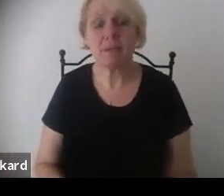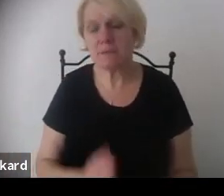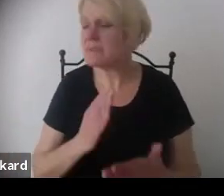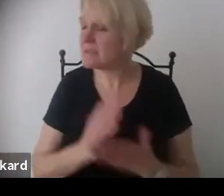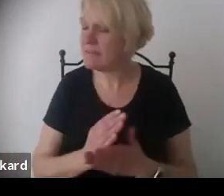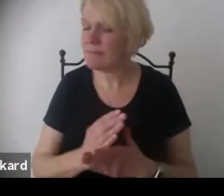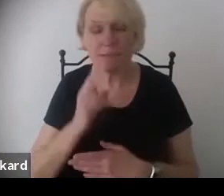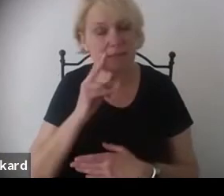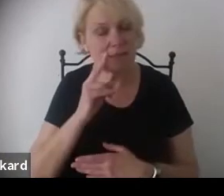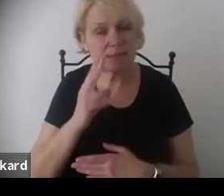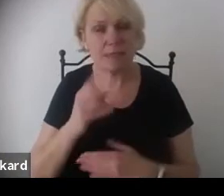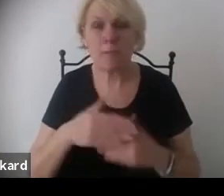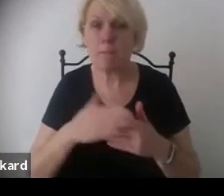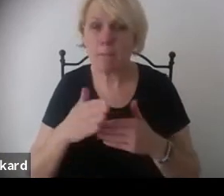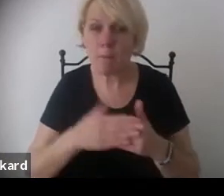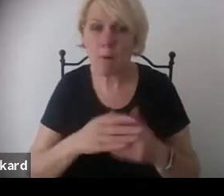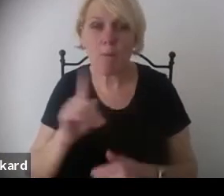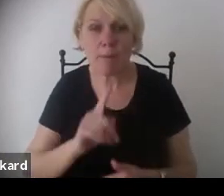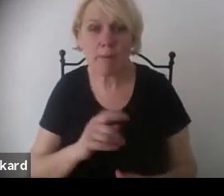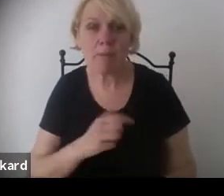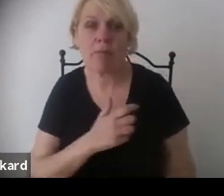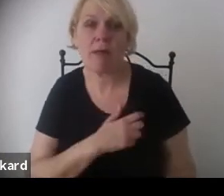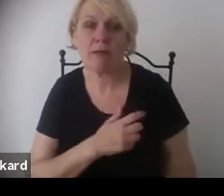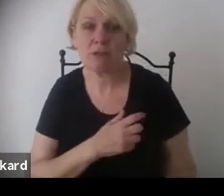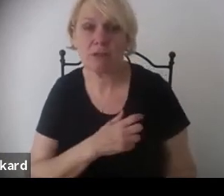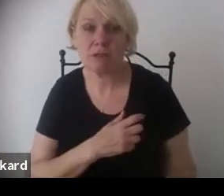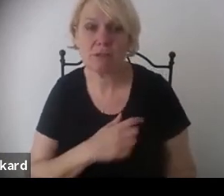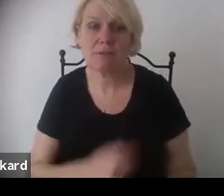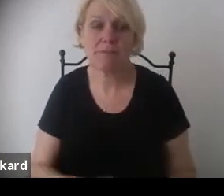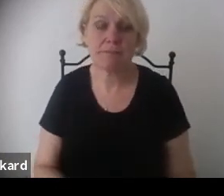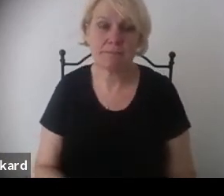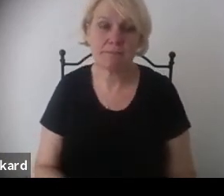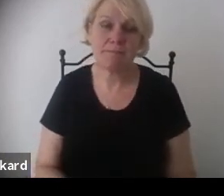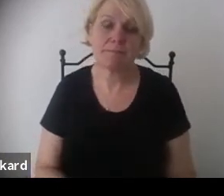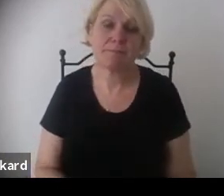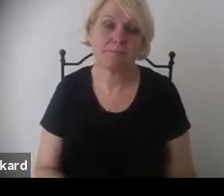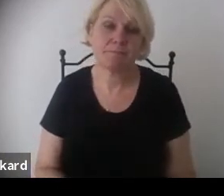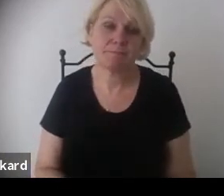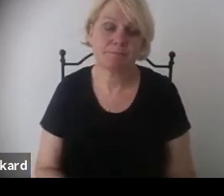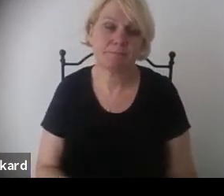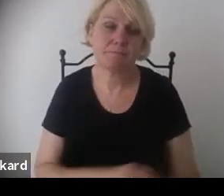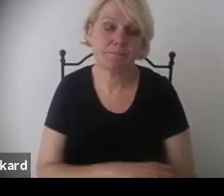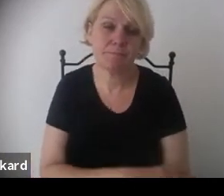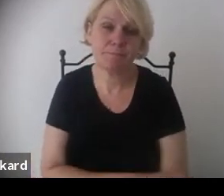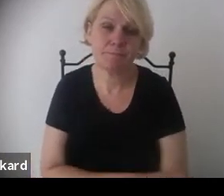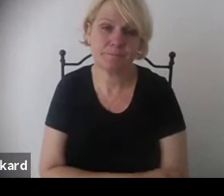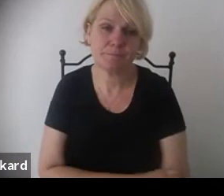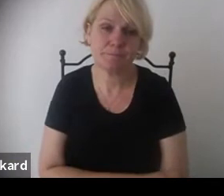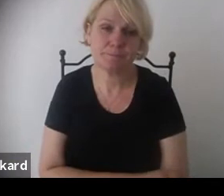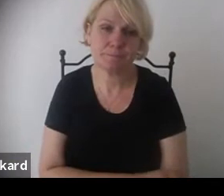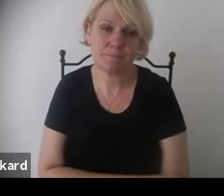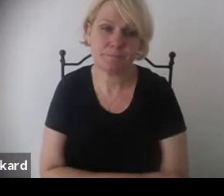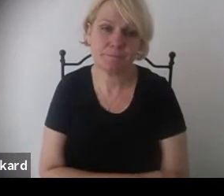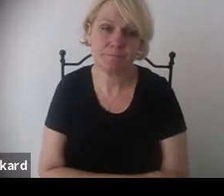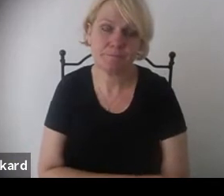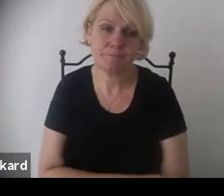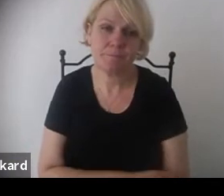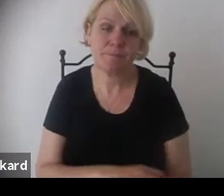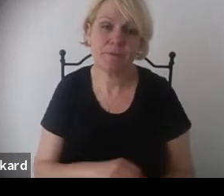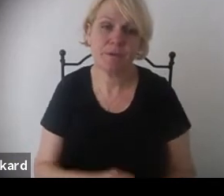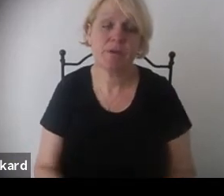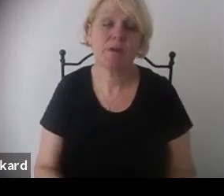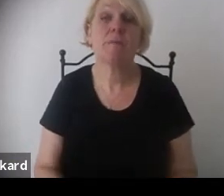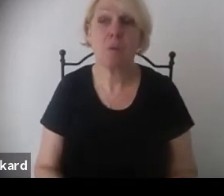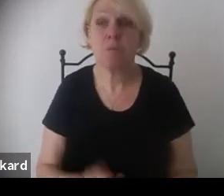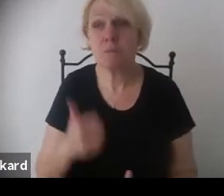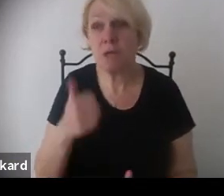disorders, anxiety difficulties. So, as I said, a good idea to have a chat with your GP.